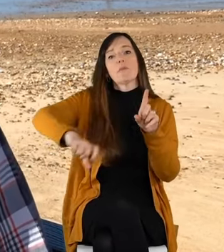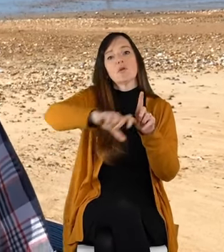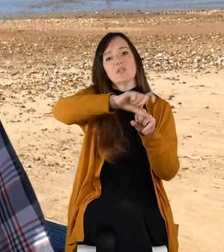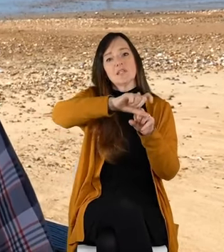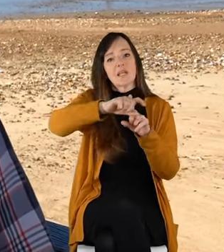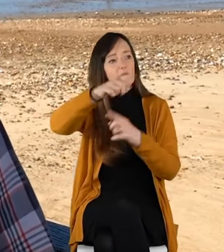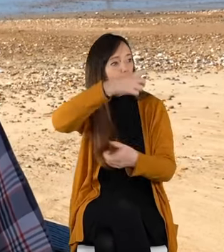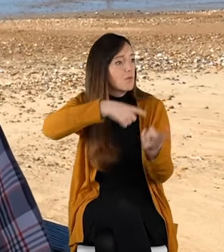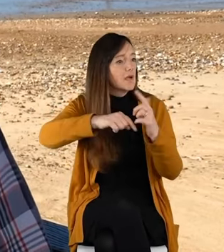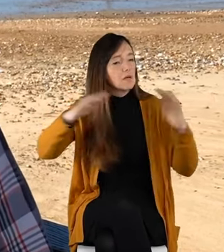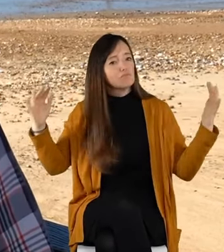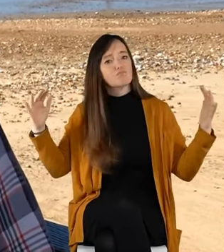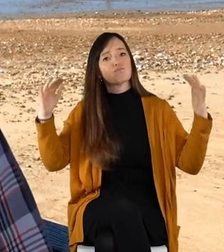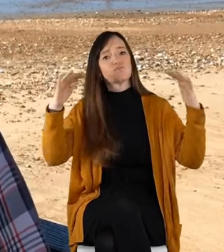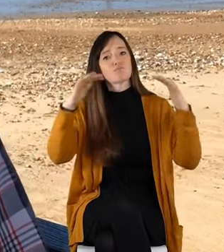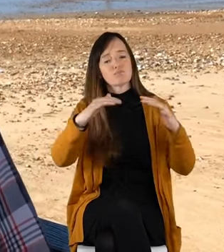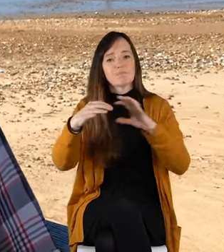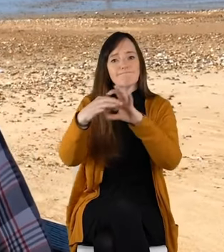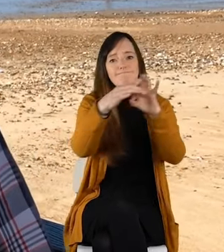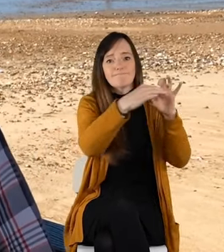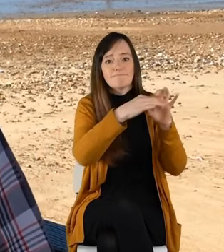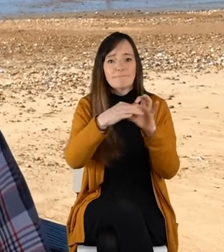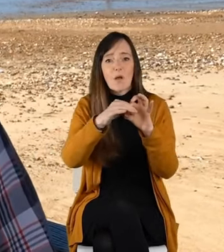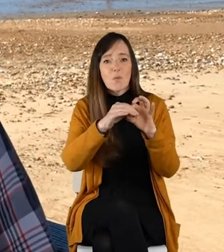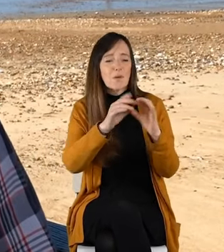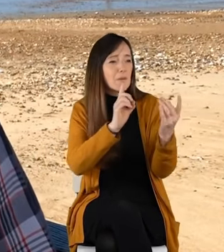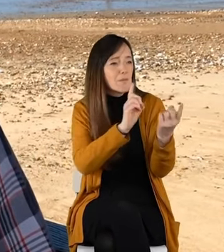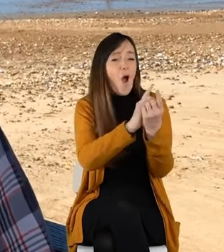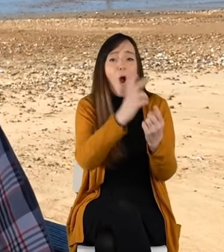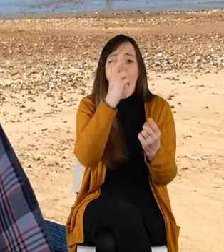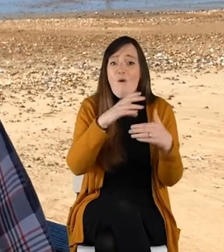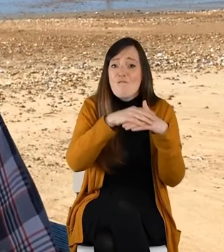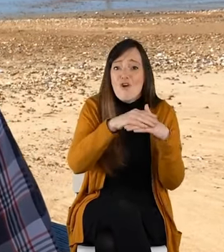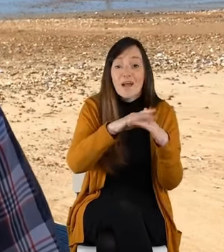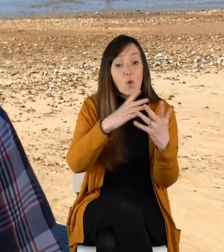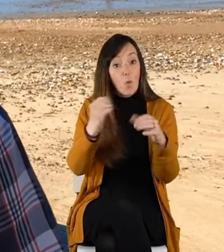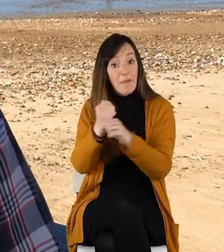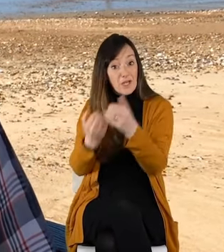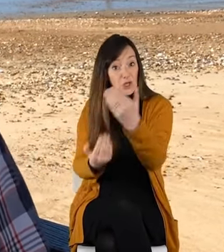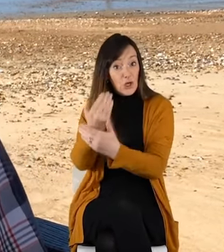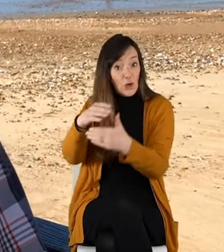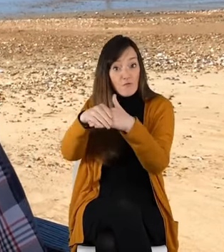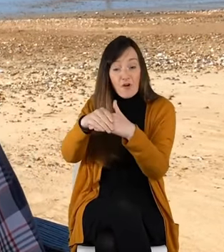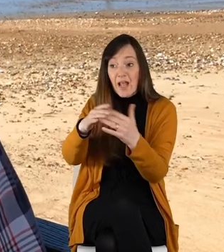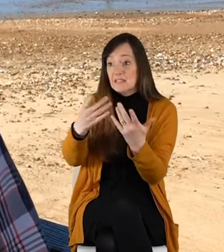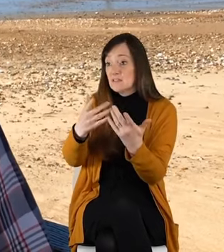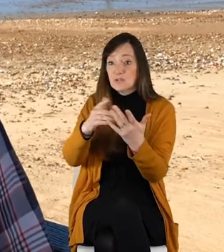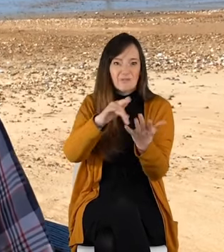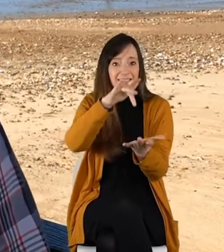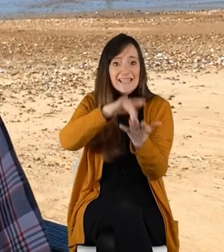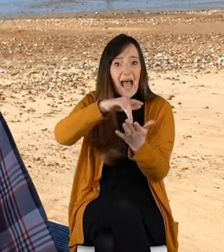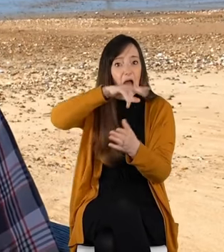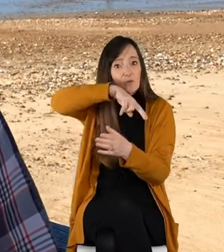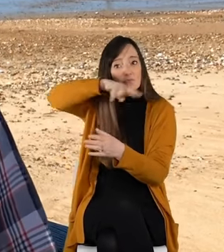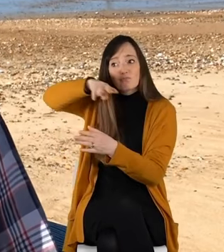coming together for the convention as we see old friends and make new friends, whether that's in town or at the campsite or in the meetings, a